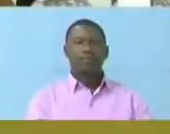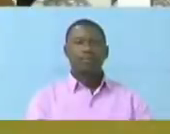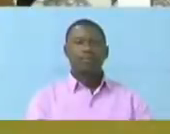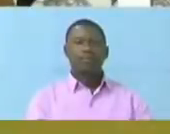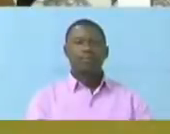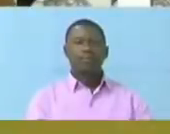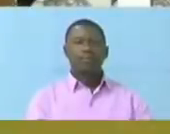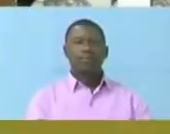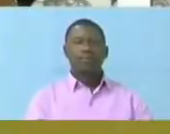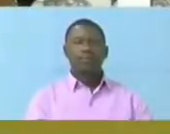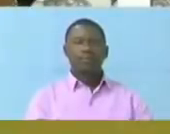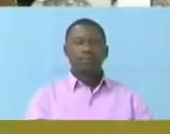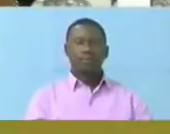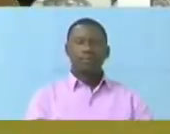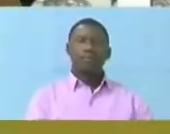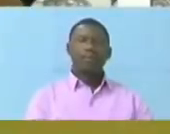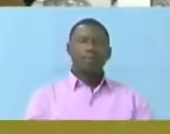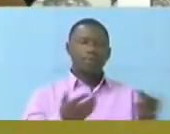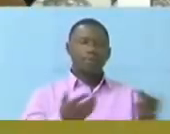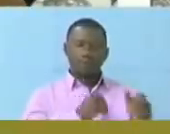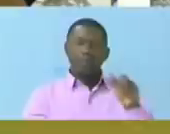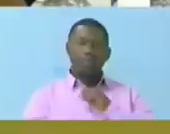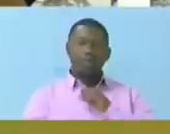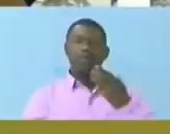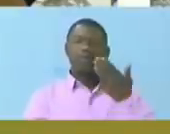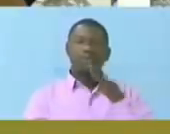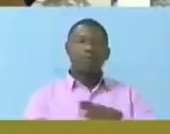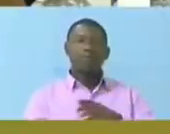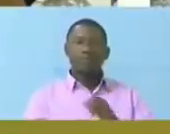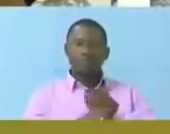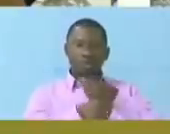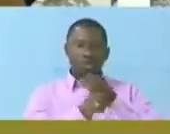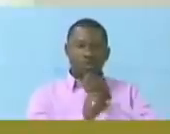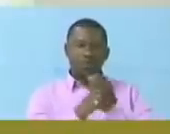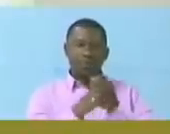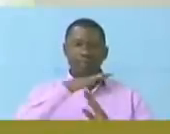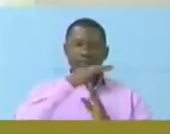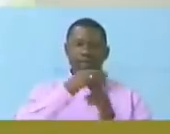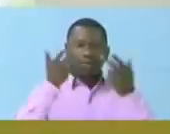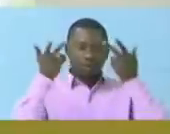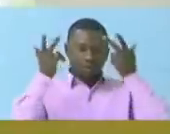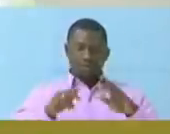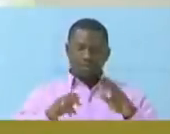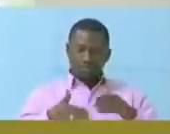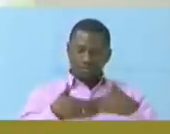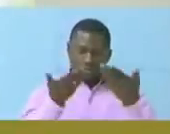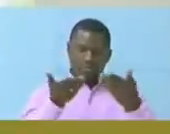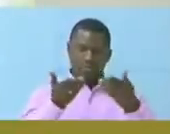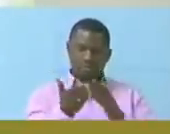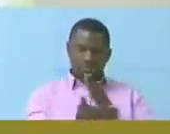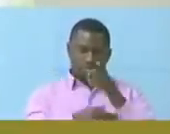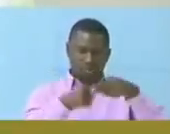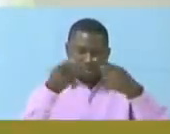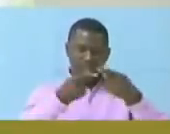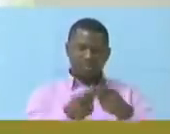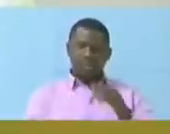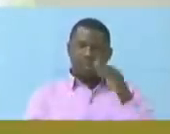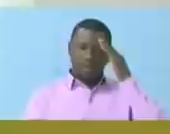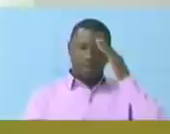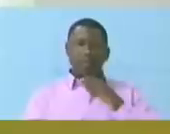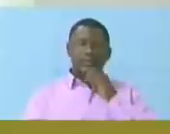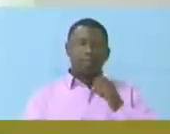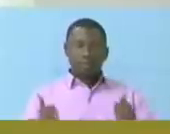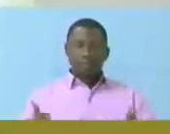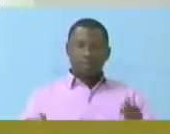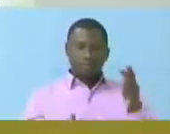Welcome back from the coffee break. I'm a counsel. If you're ready to continue, please proceed. Thank you, Mr. Chair. The witness is being brought in. Thank